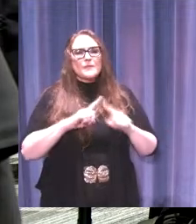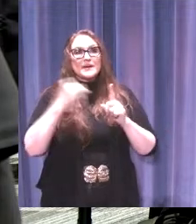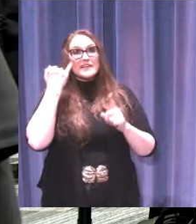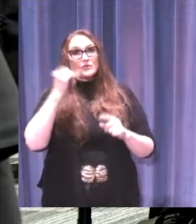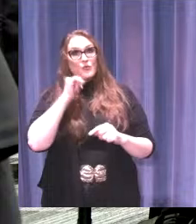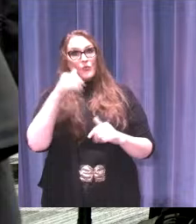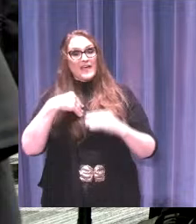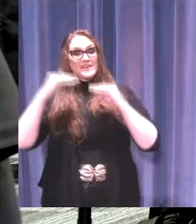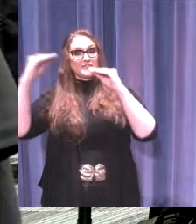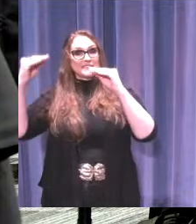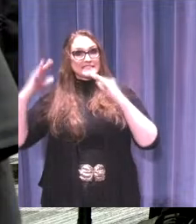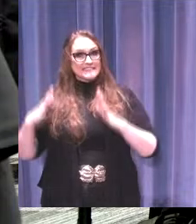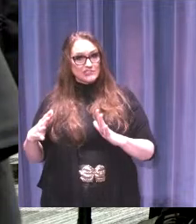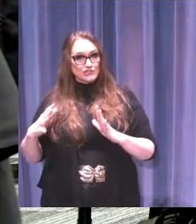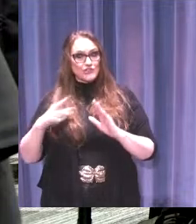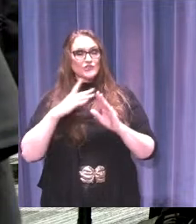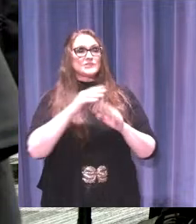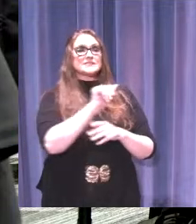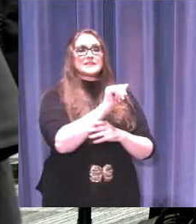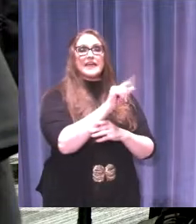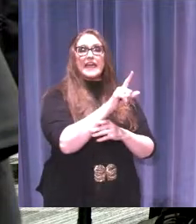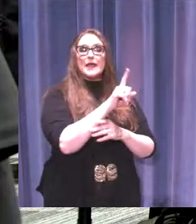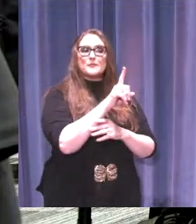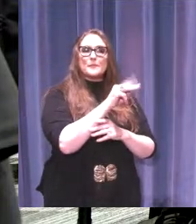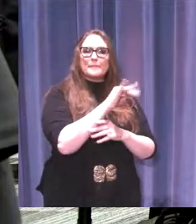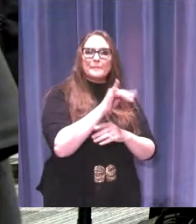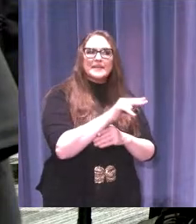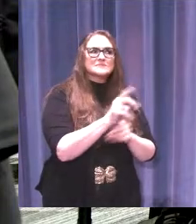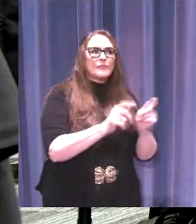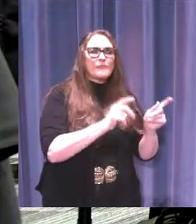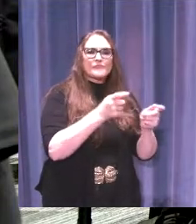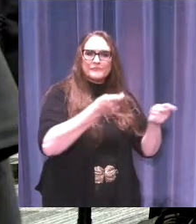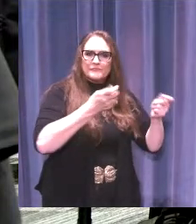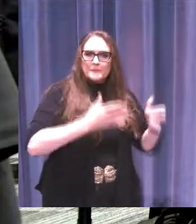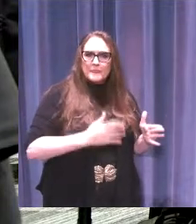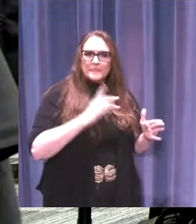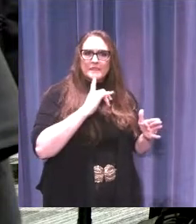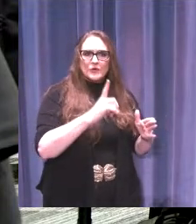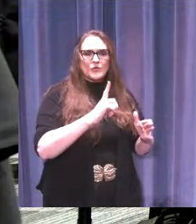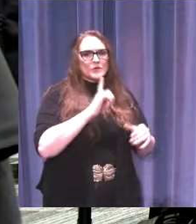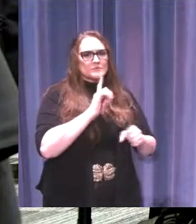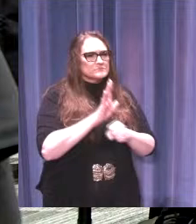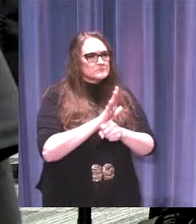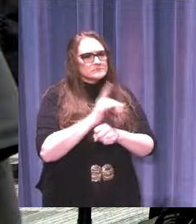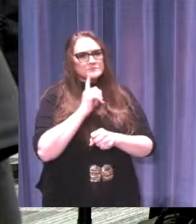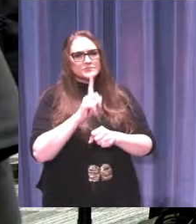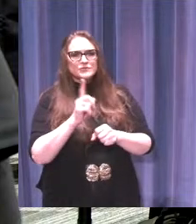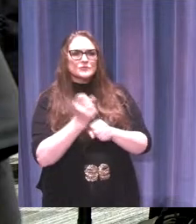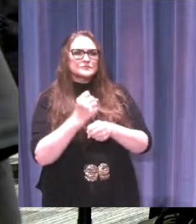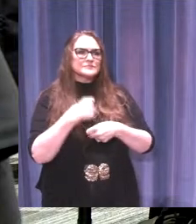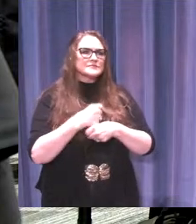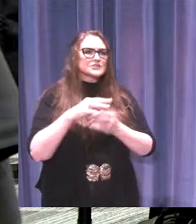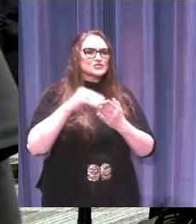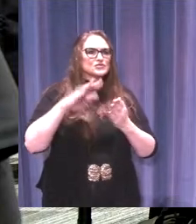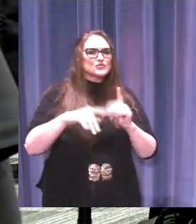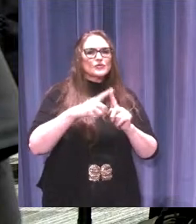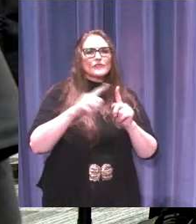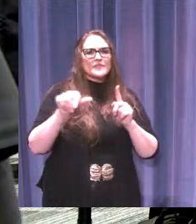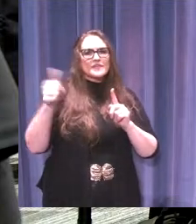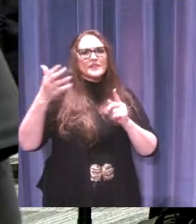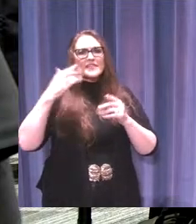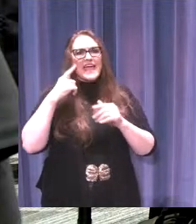teachers and administrators that are dedicated to producing a student, a product out the other side that has